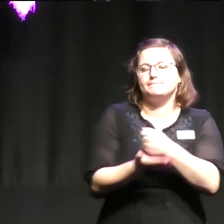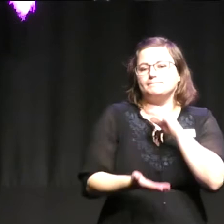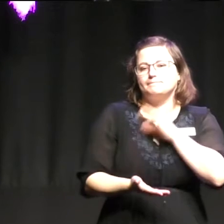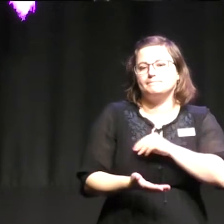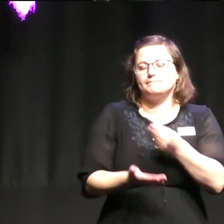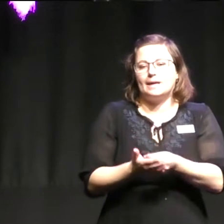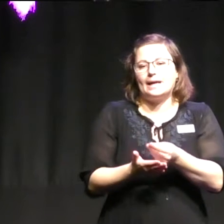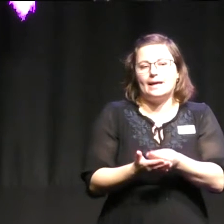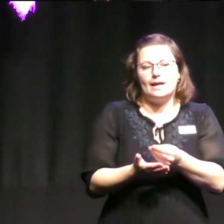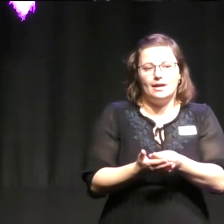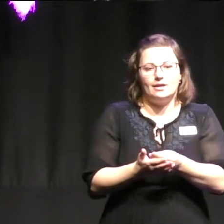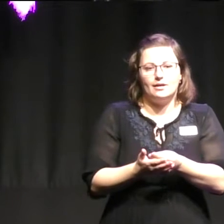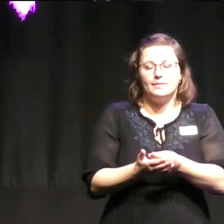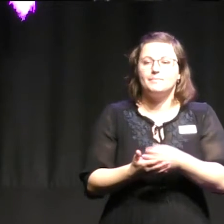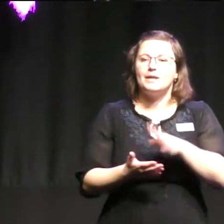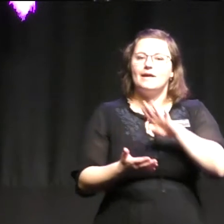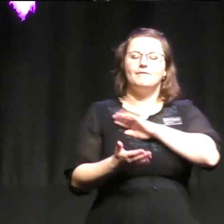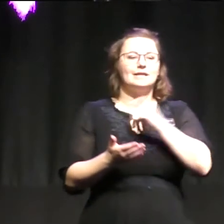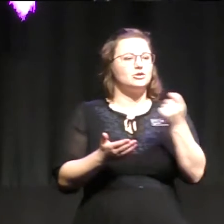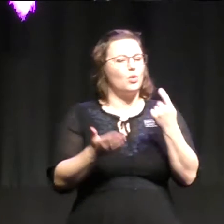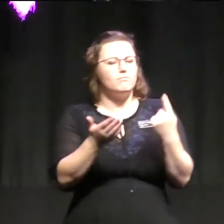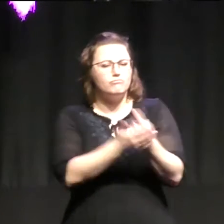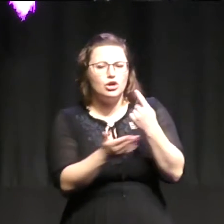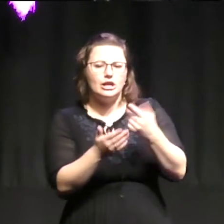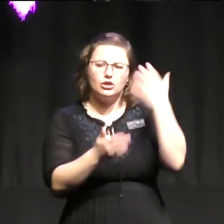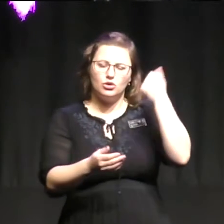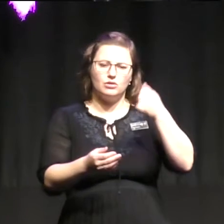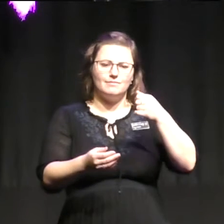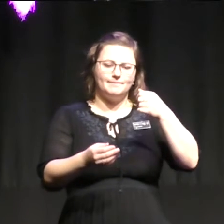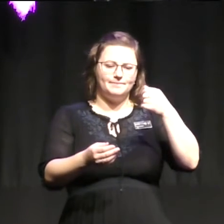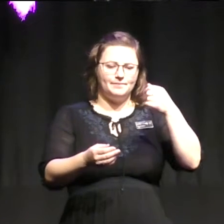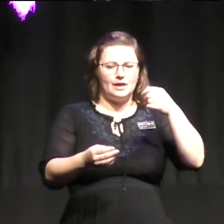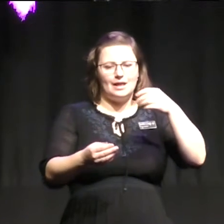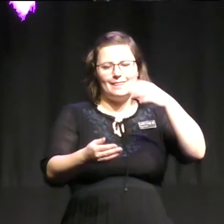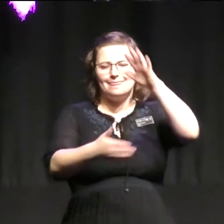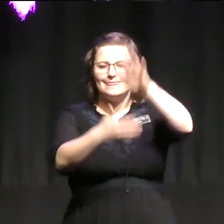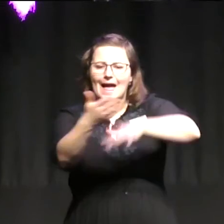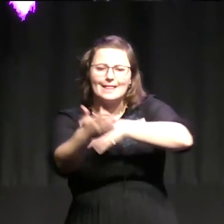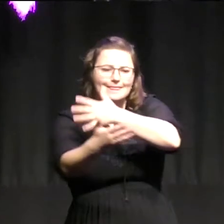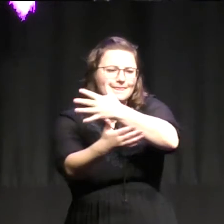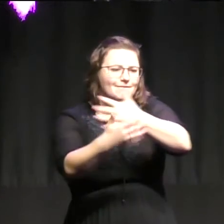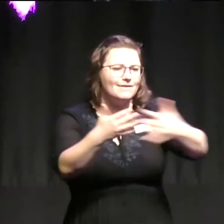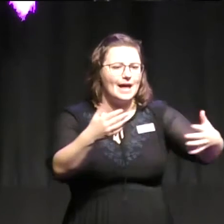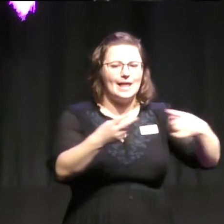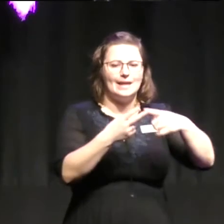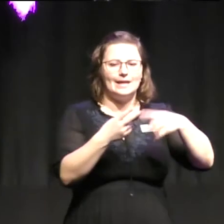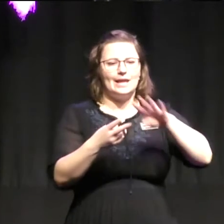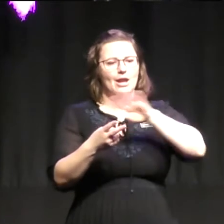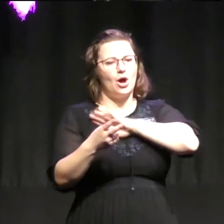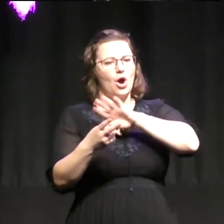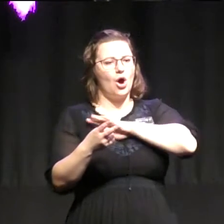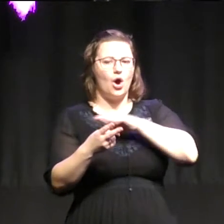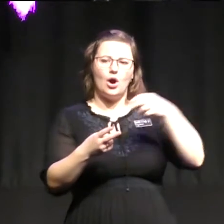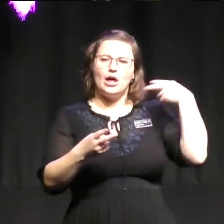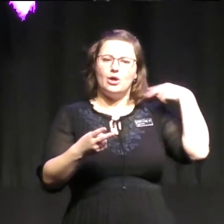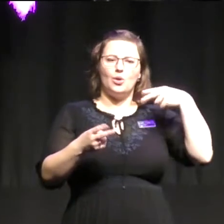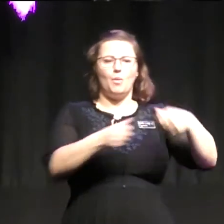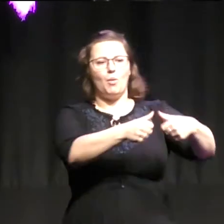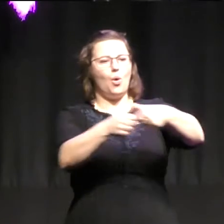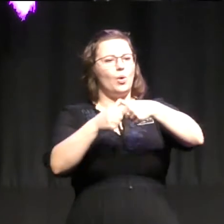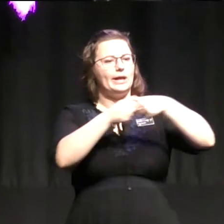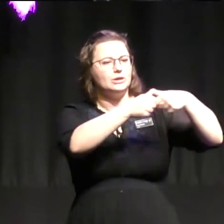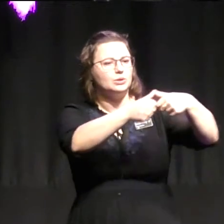Would it be possible to network and to get Roma organizations